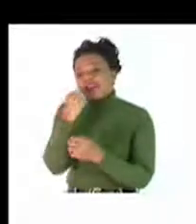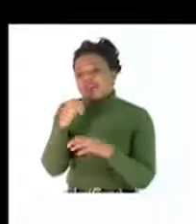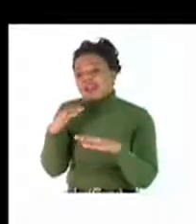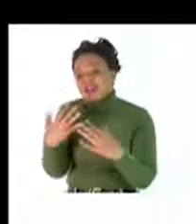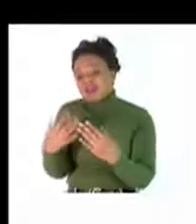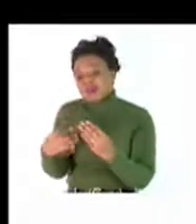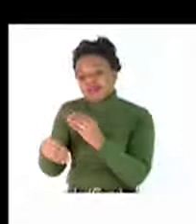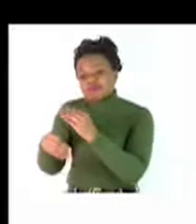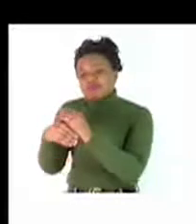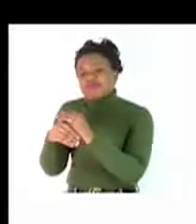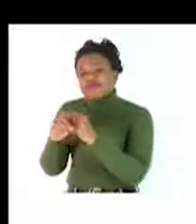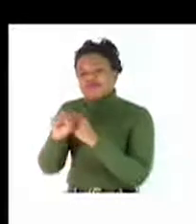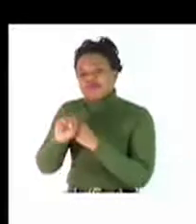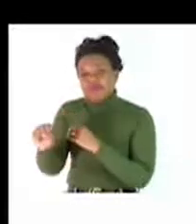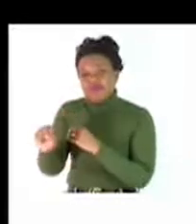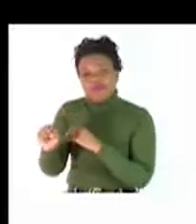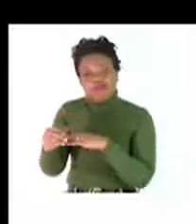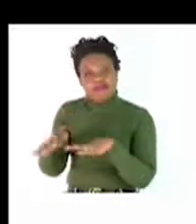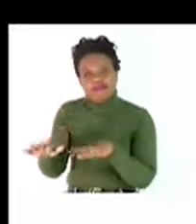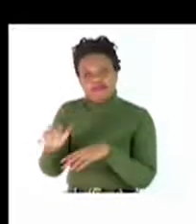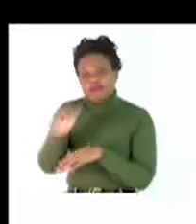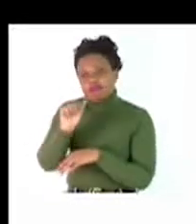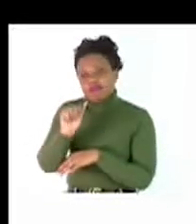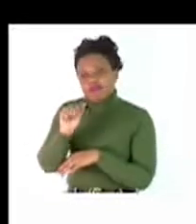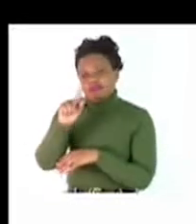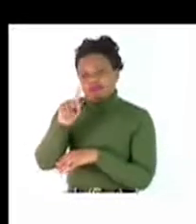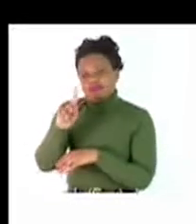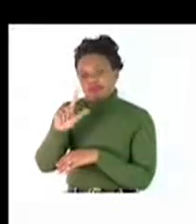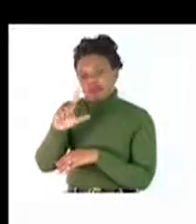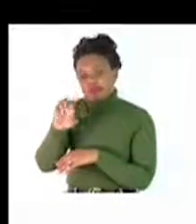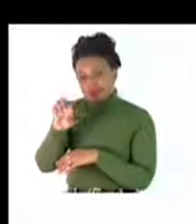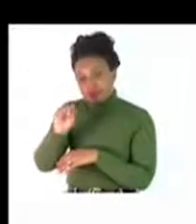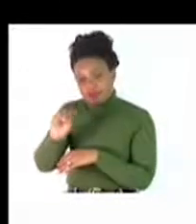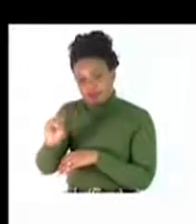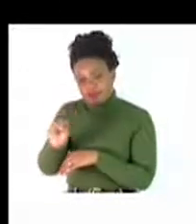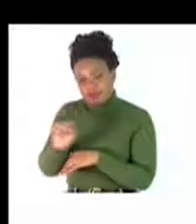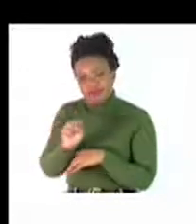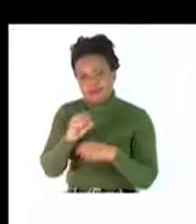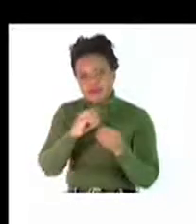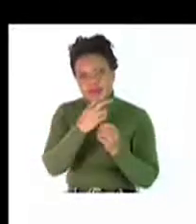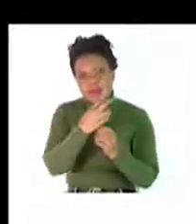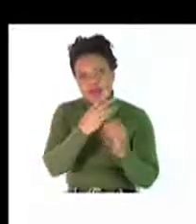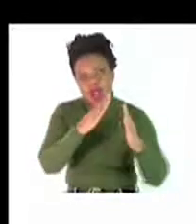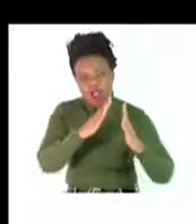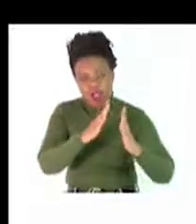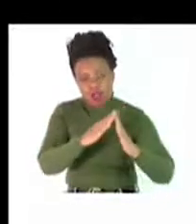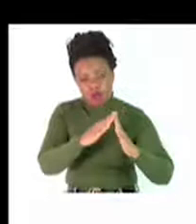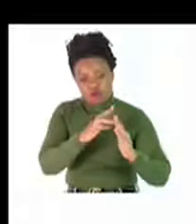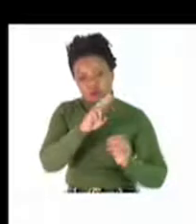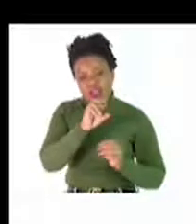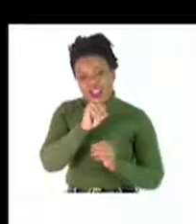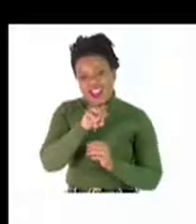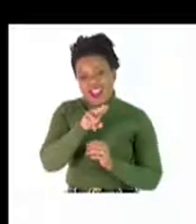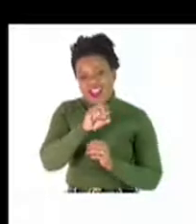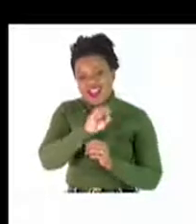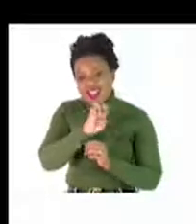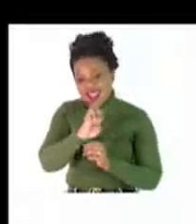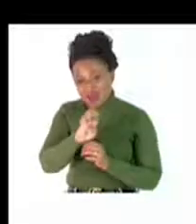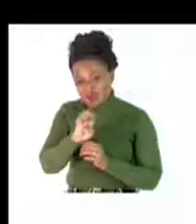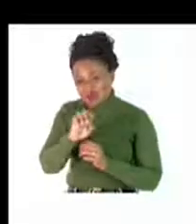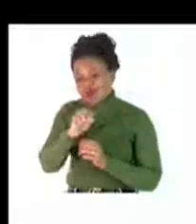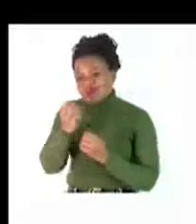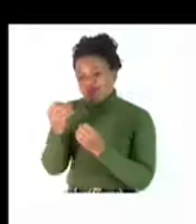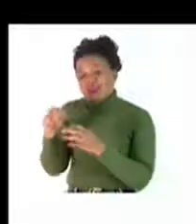apples. We added an S there. House, houses. Then you will do the